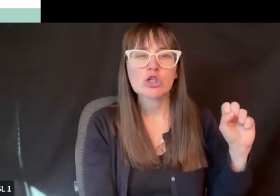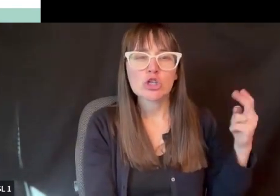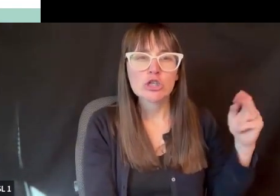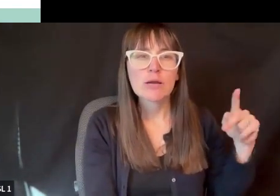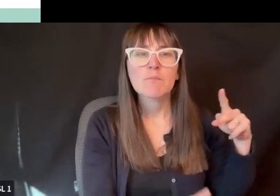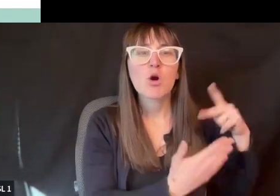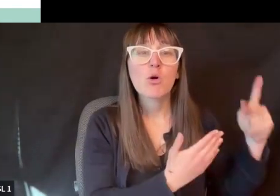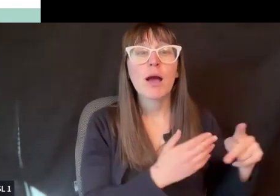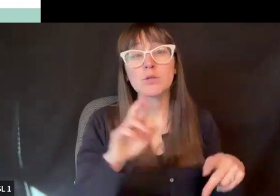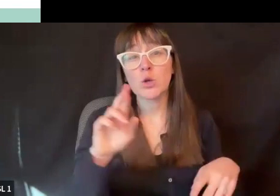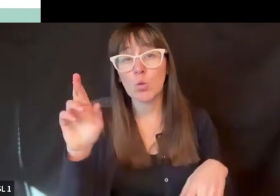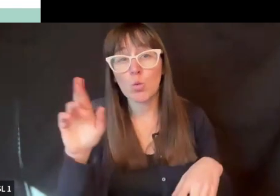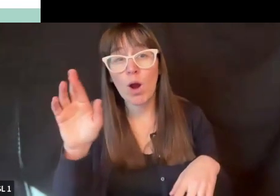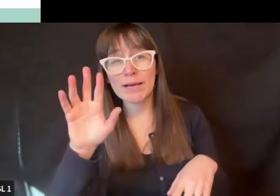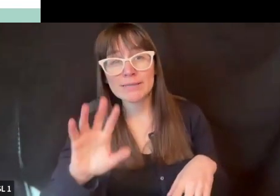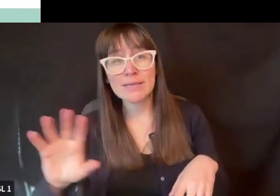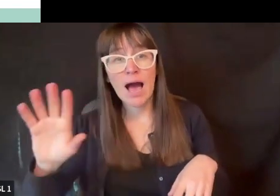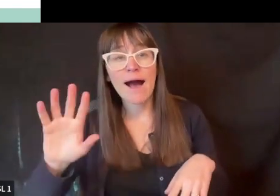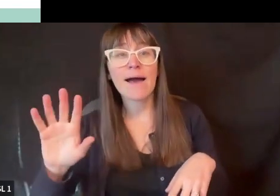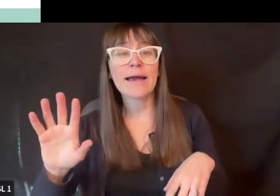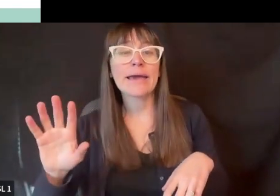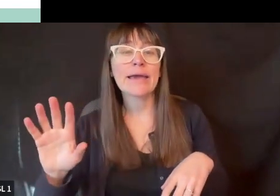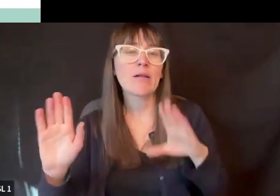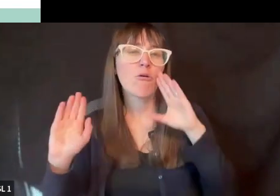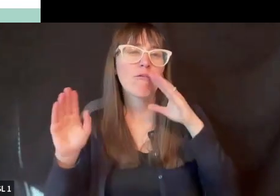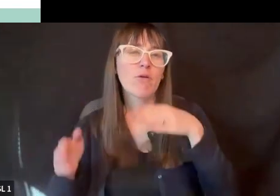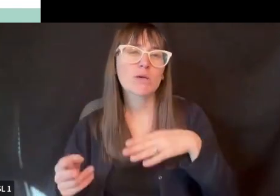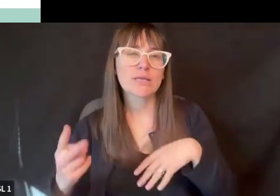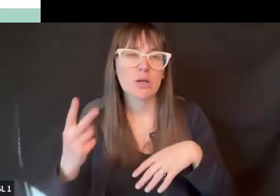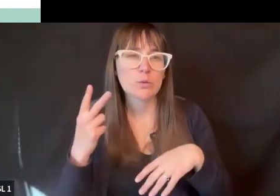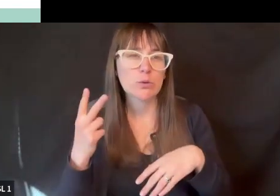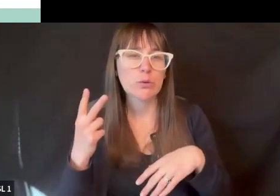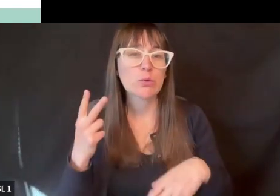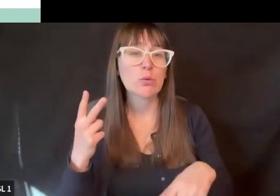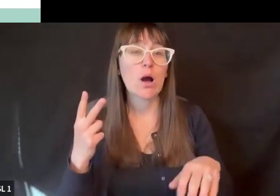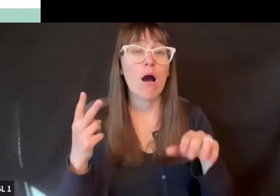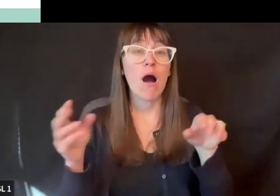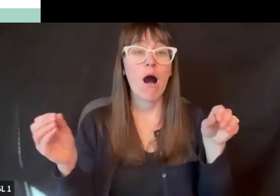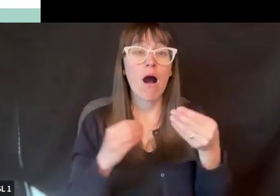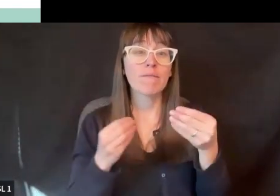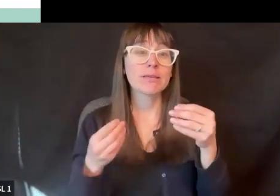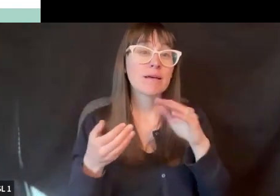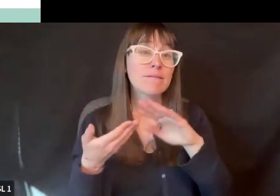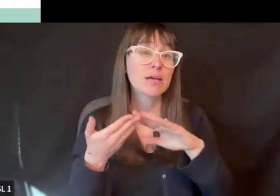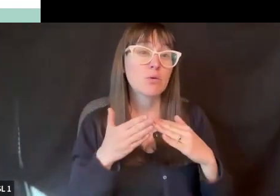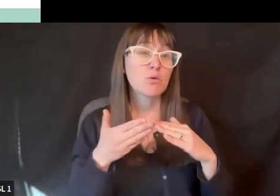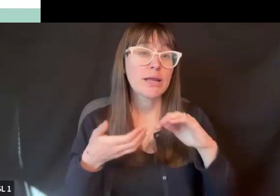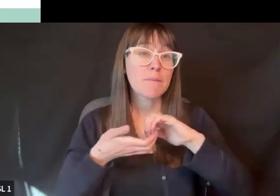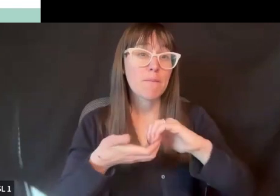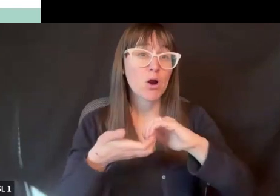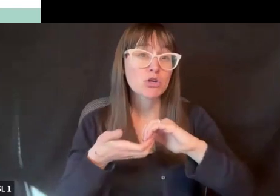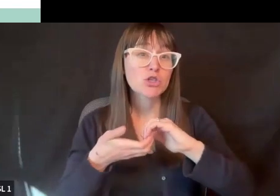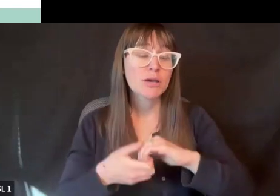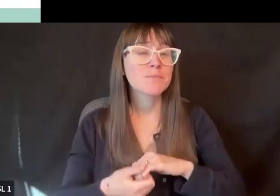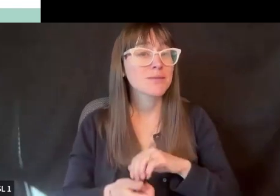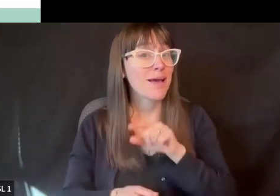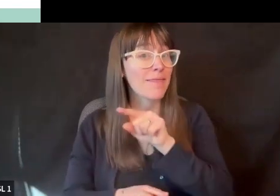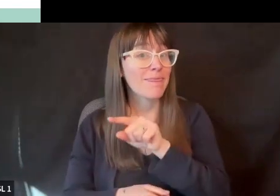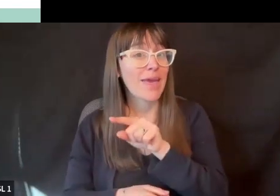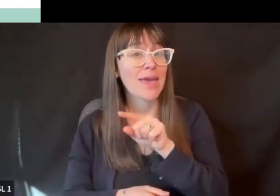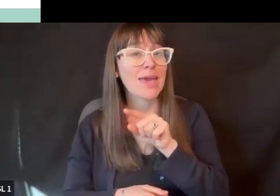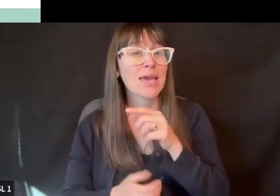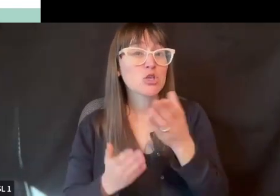the right-hand side and focus on two of our programs on community services. The first is the Office of Community Partnerships,